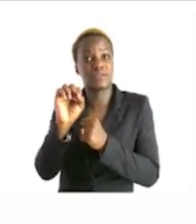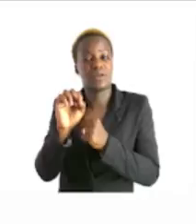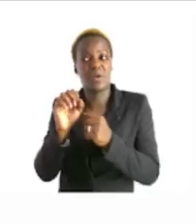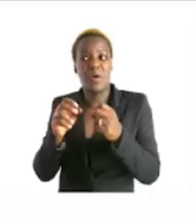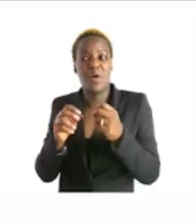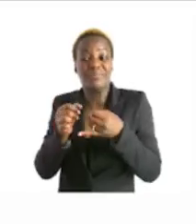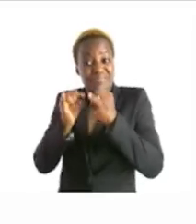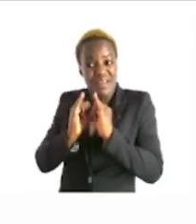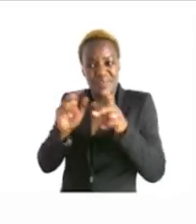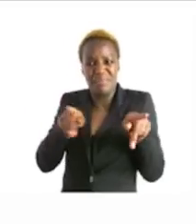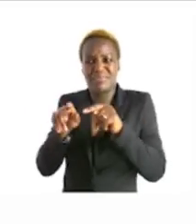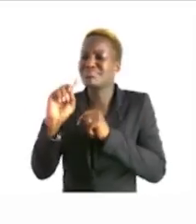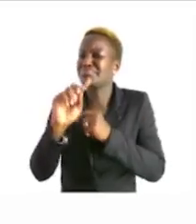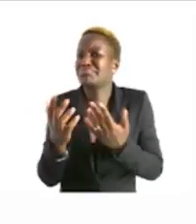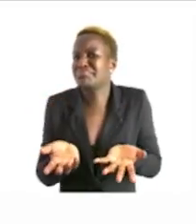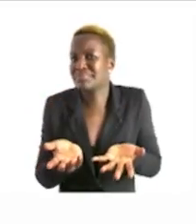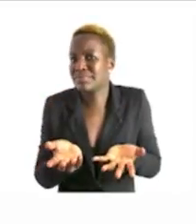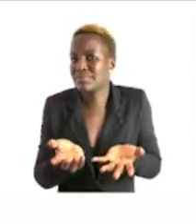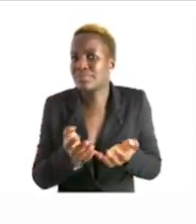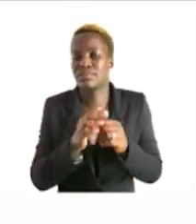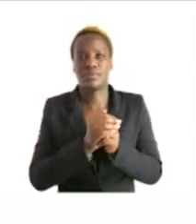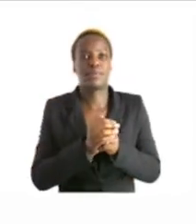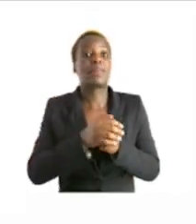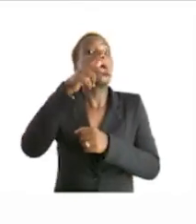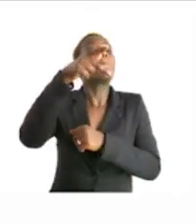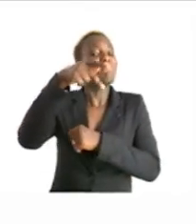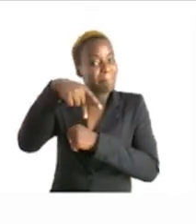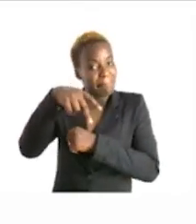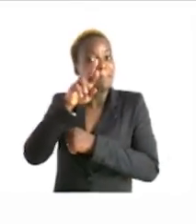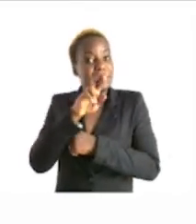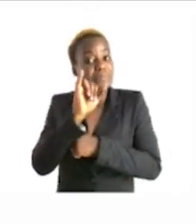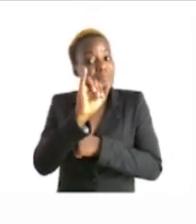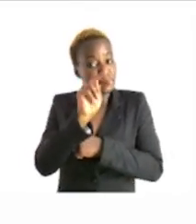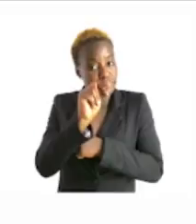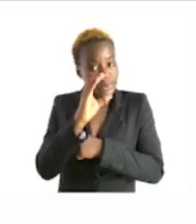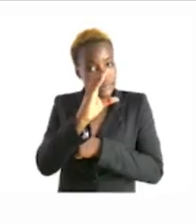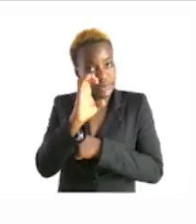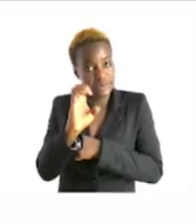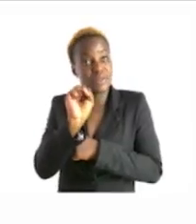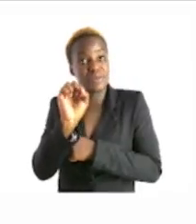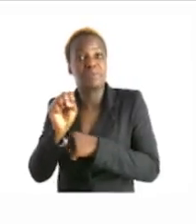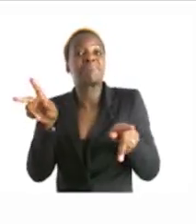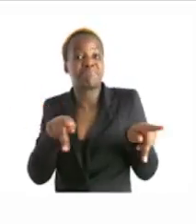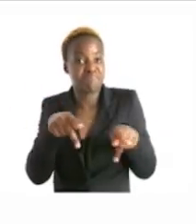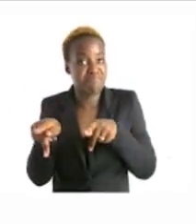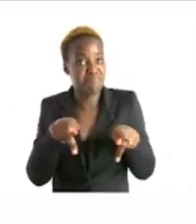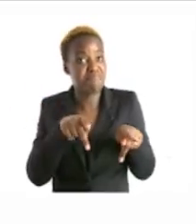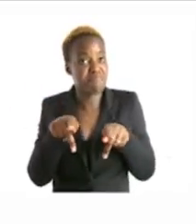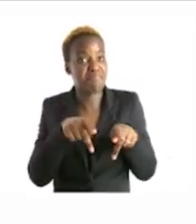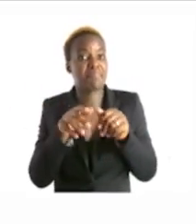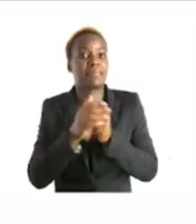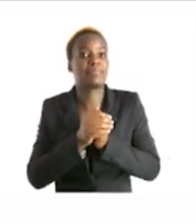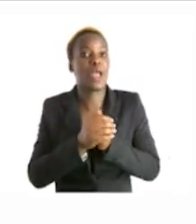yes that's correct she was invited to a princess party all right so you have to find the